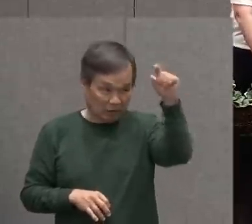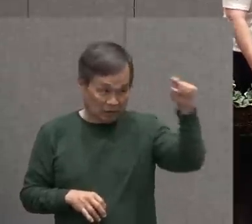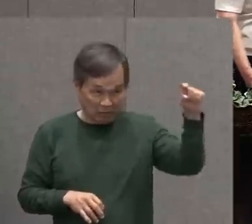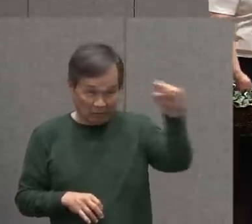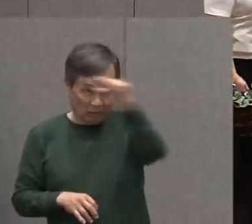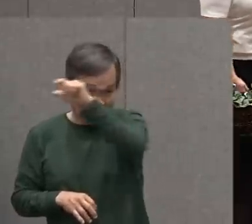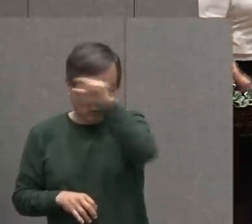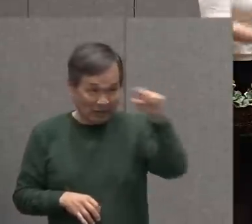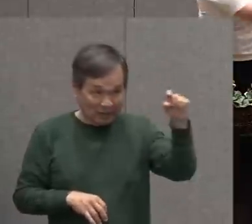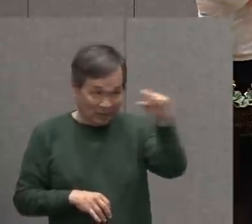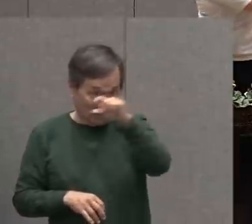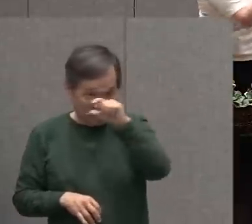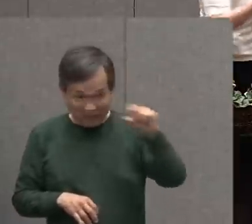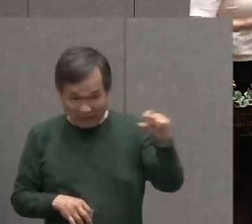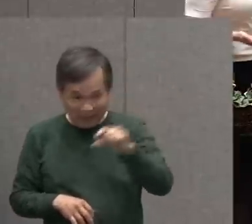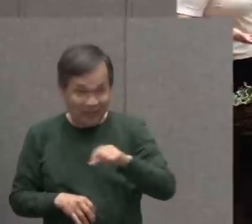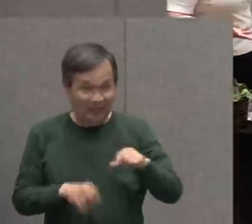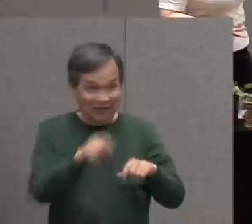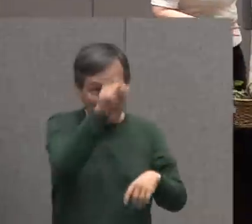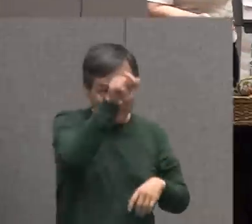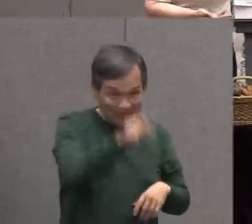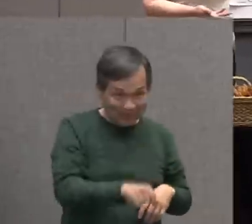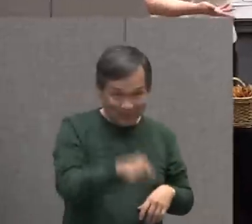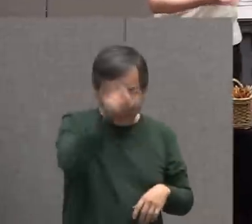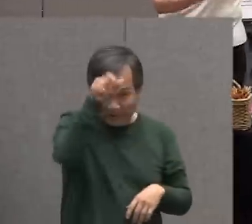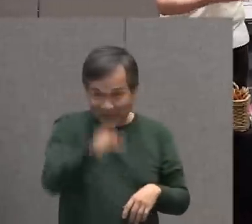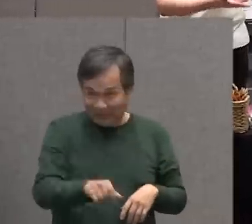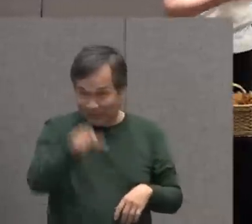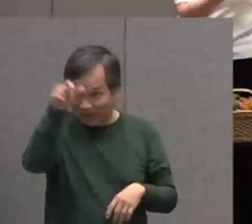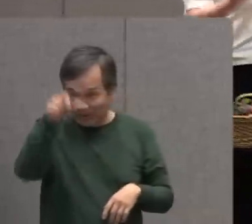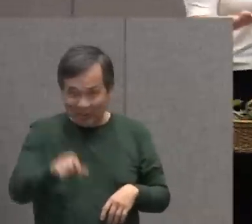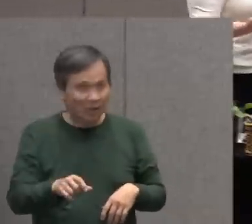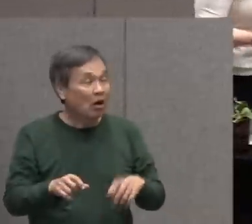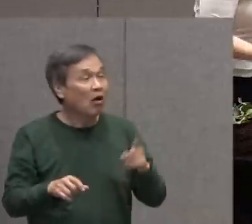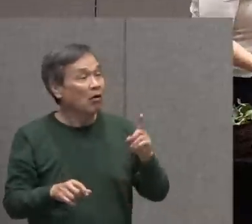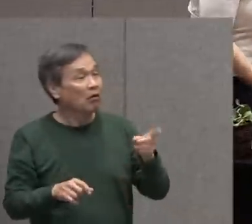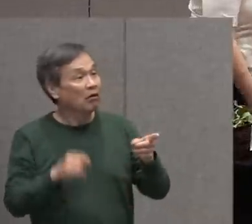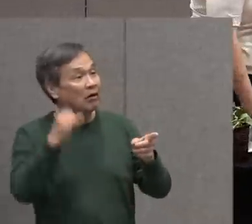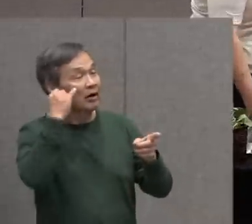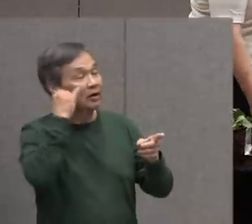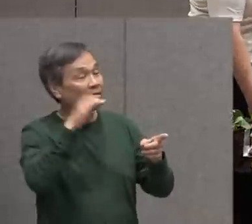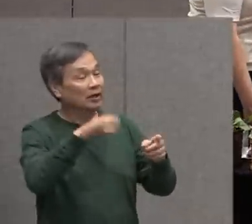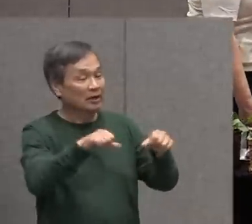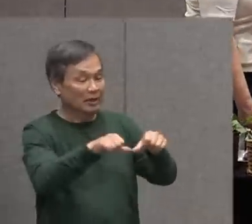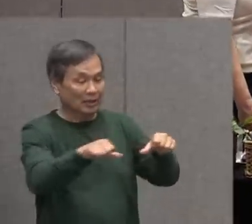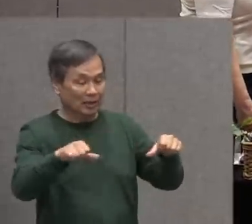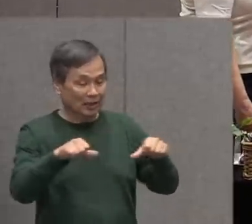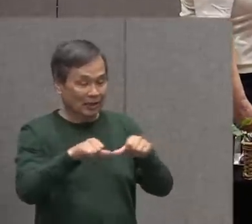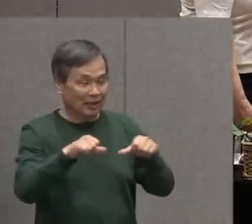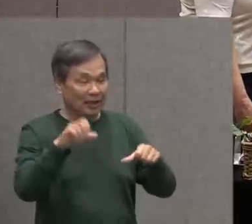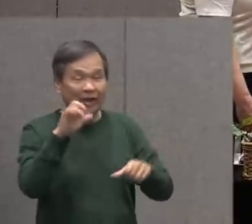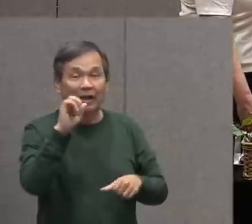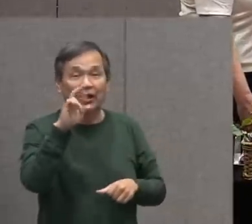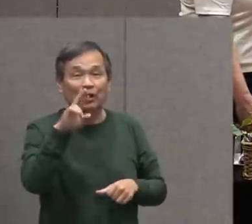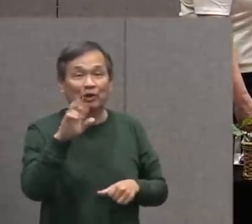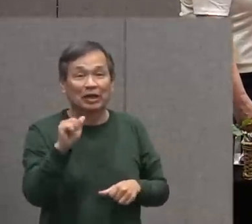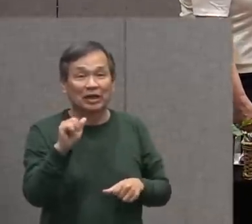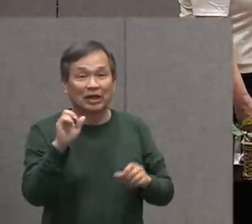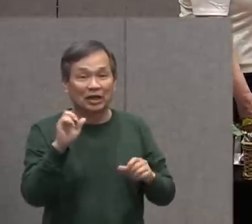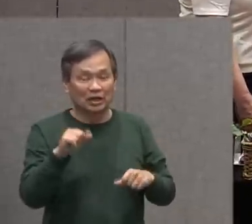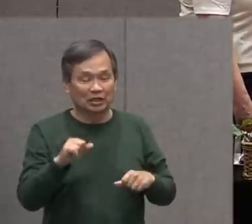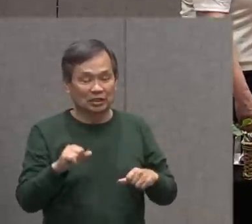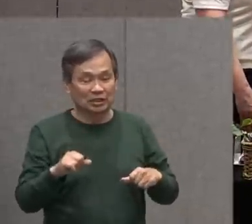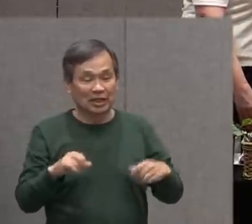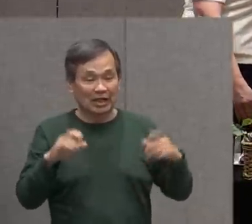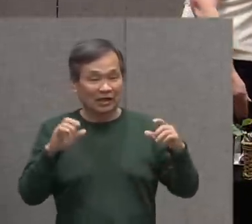I could actually try to figure out, like what you were talking about, using that area, that idea of being able to times that